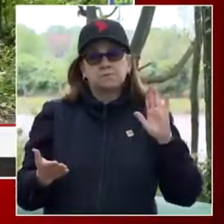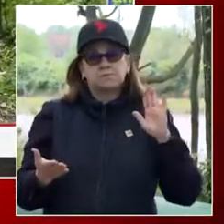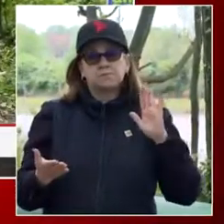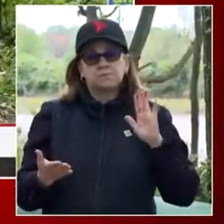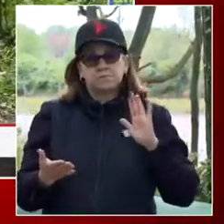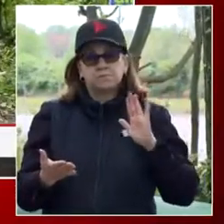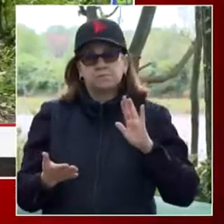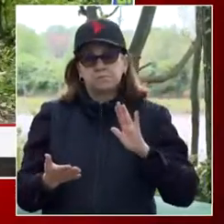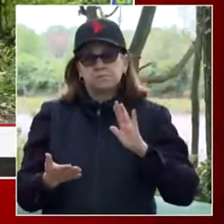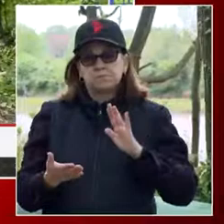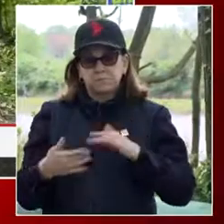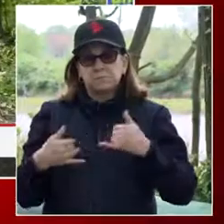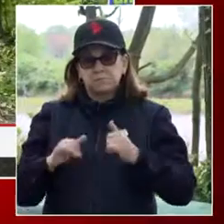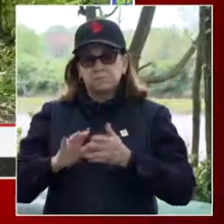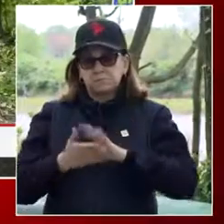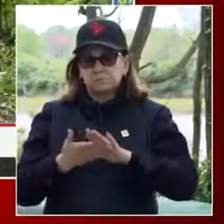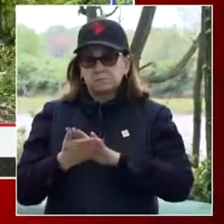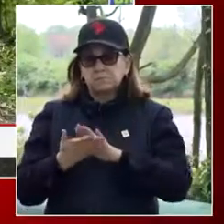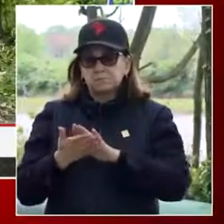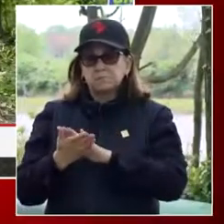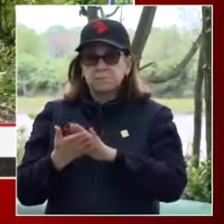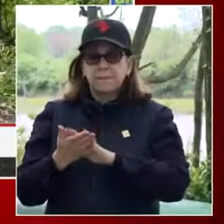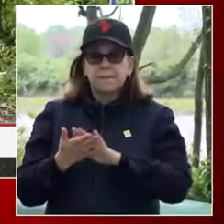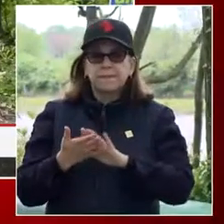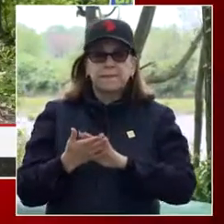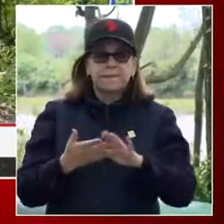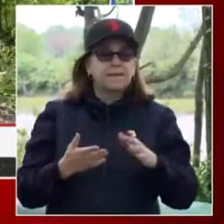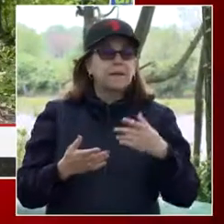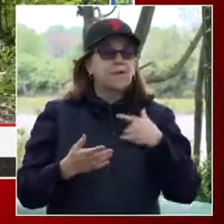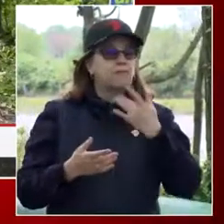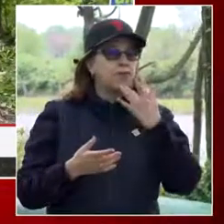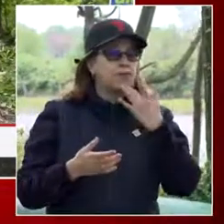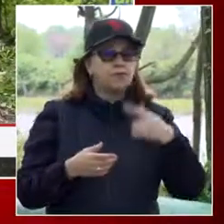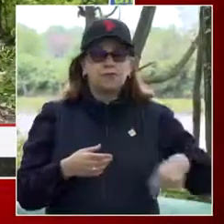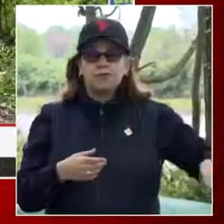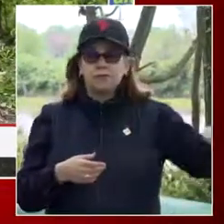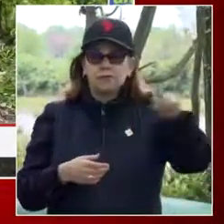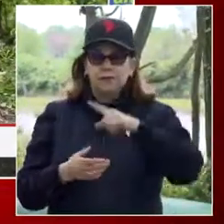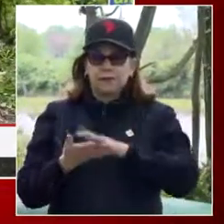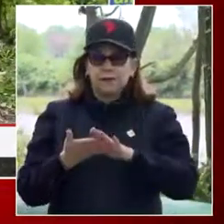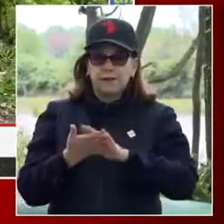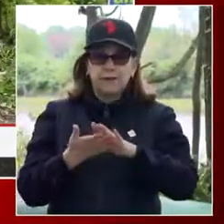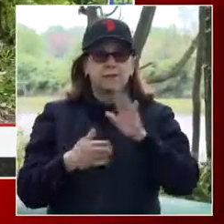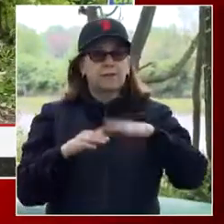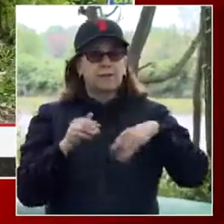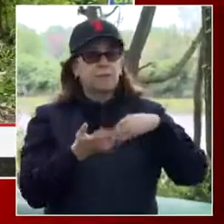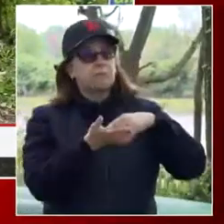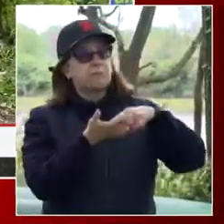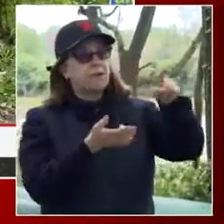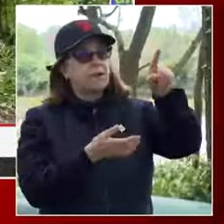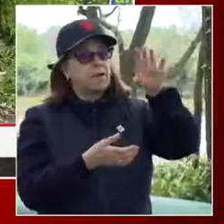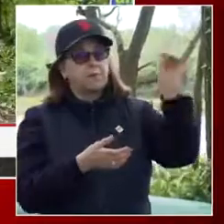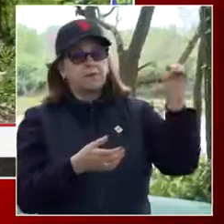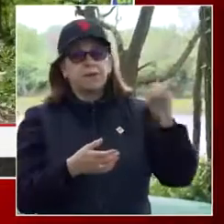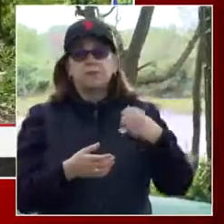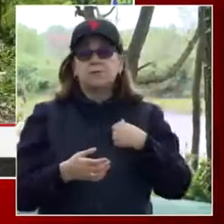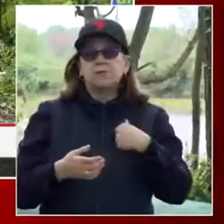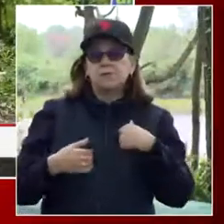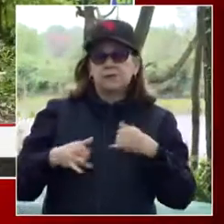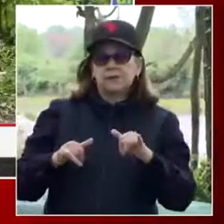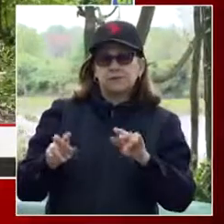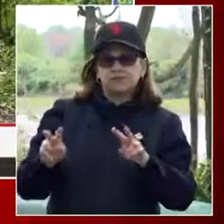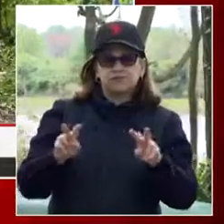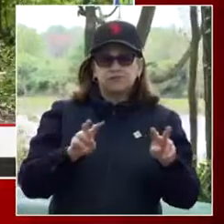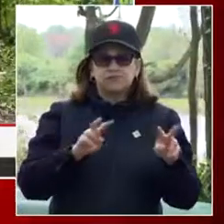much trash we get out on the total amount, but what we will do is we'll be able to continue to monitor and assess what's the most trash